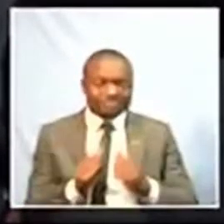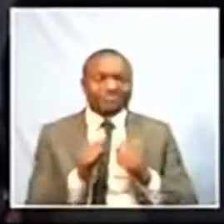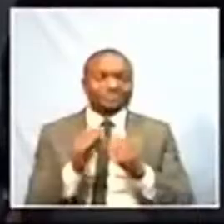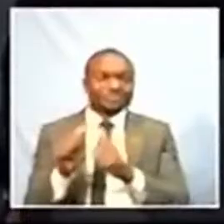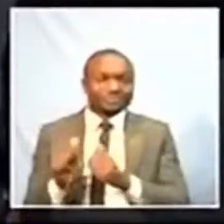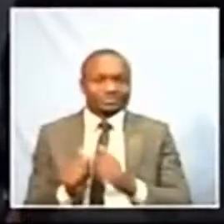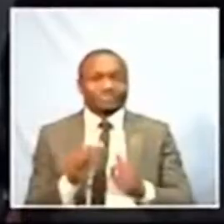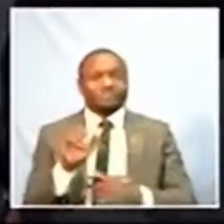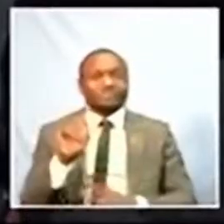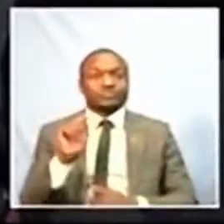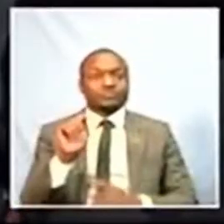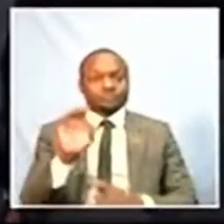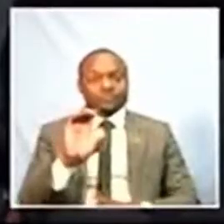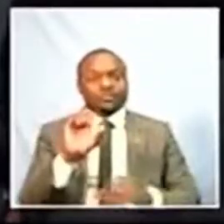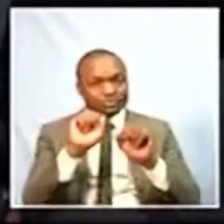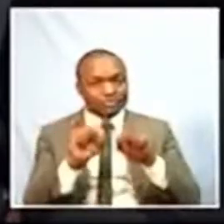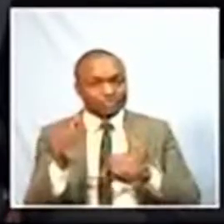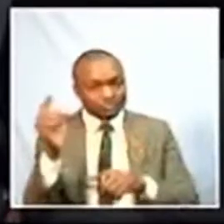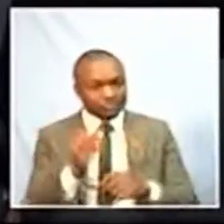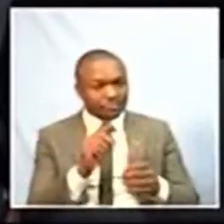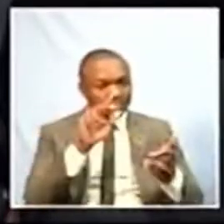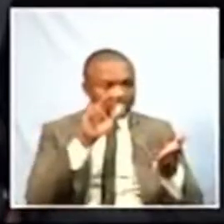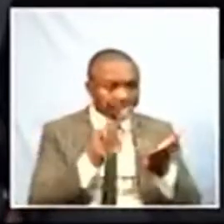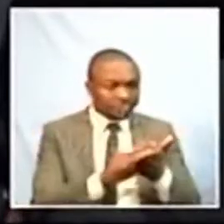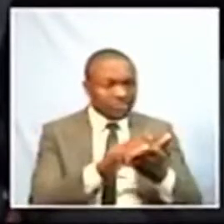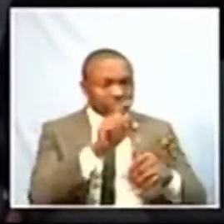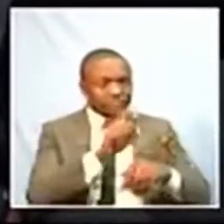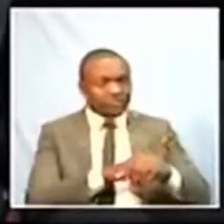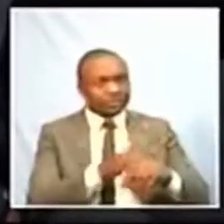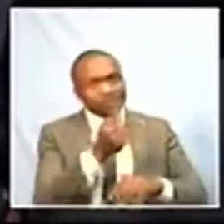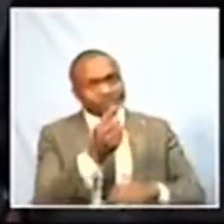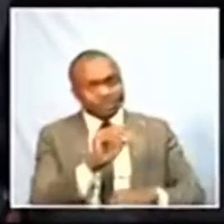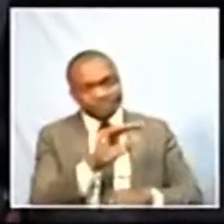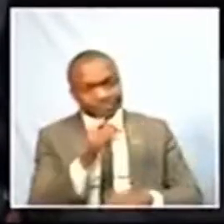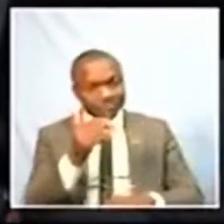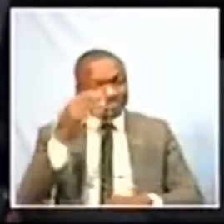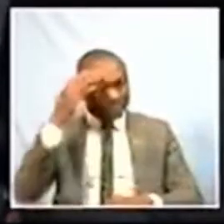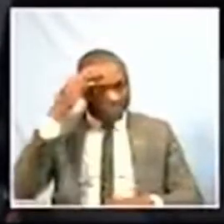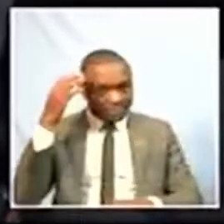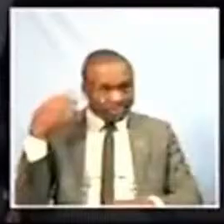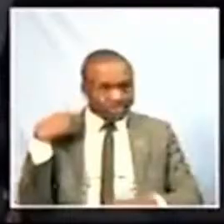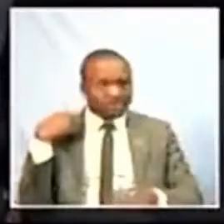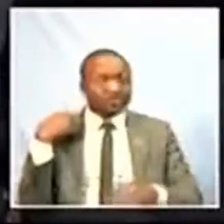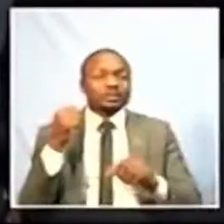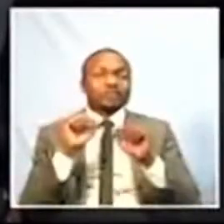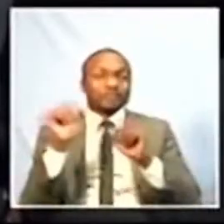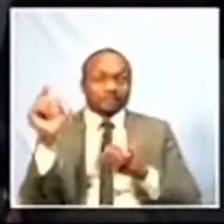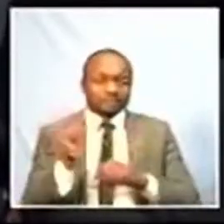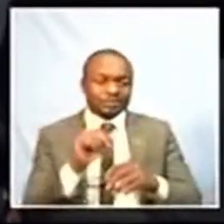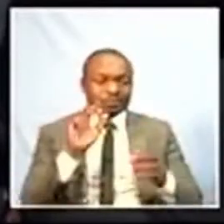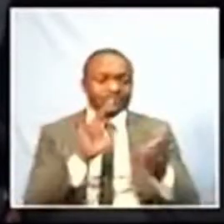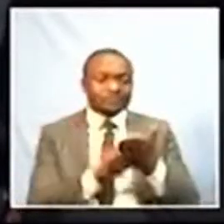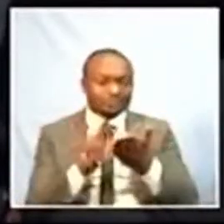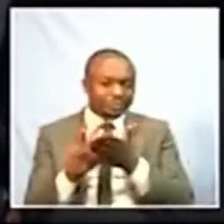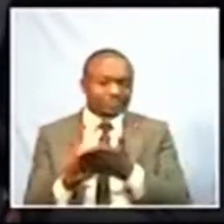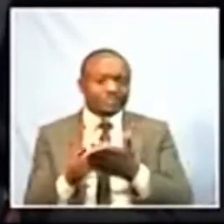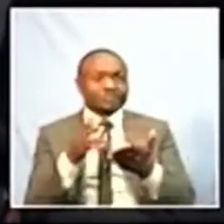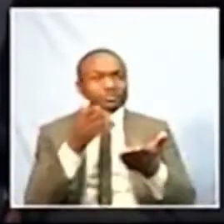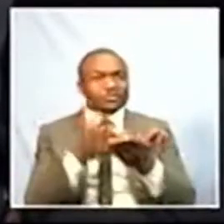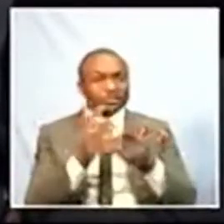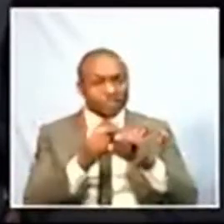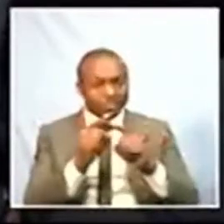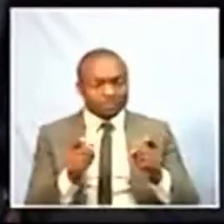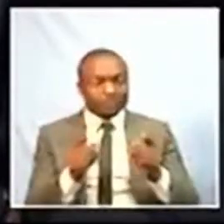the TC can come and approve the voucher once he's back in the office, and which later on he came and approved the voucher, Chair. But